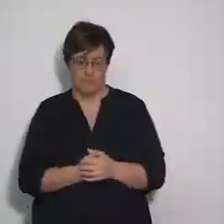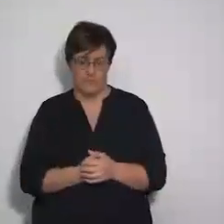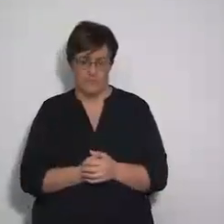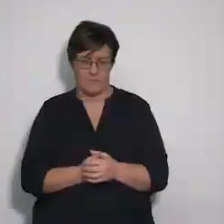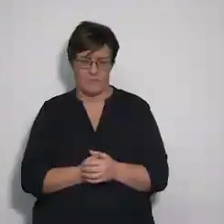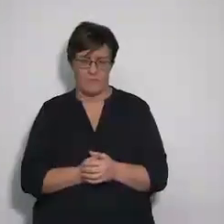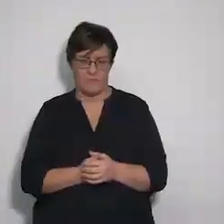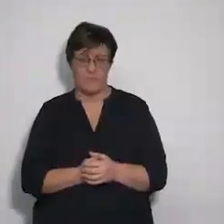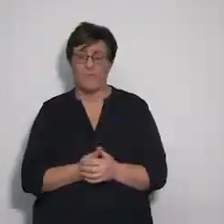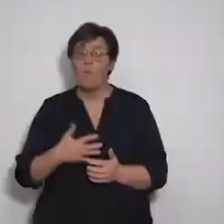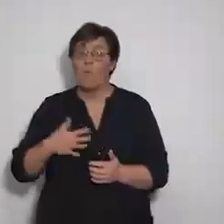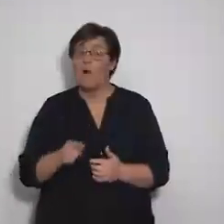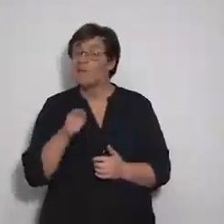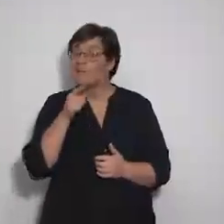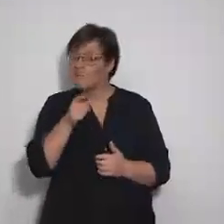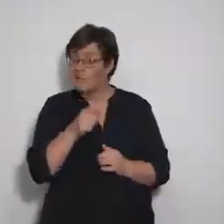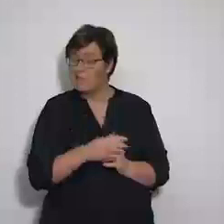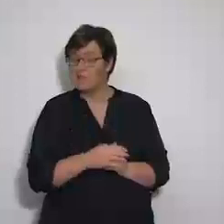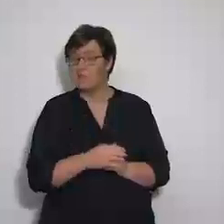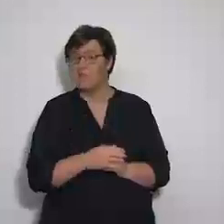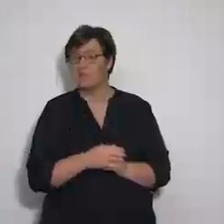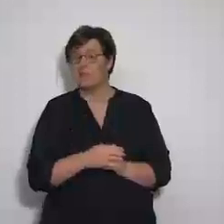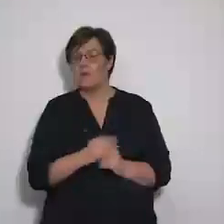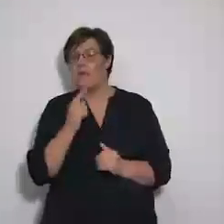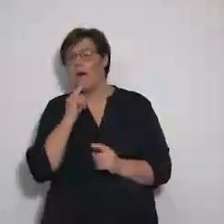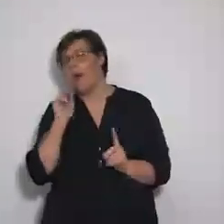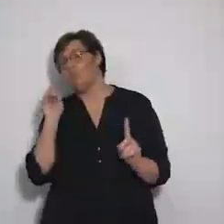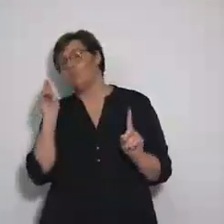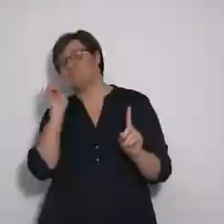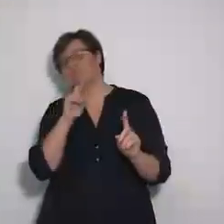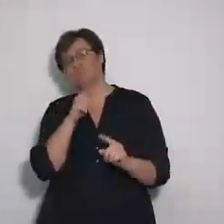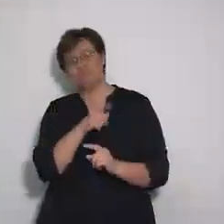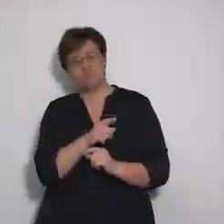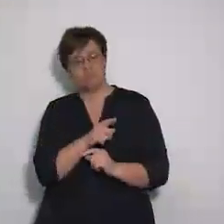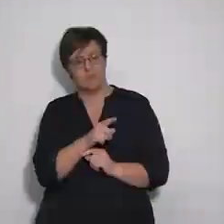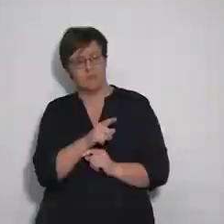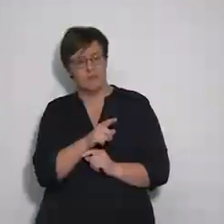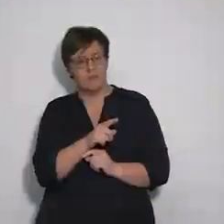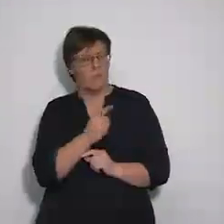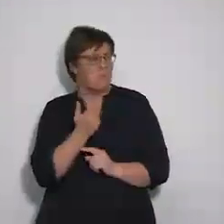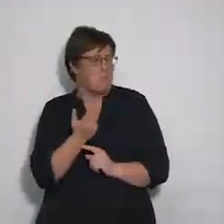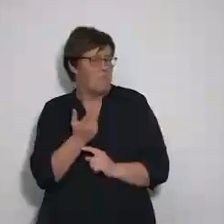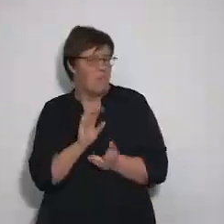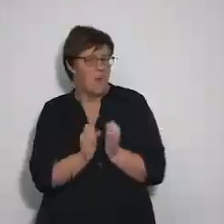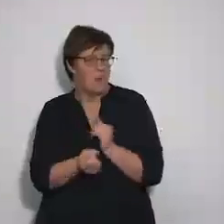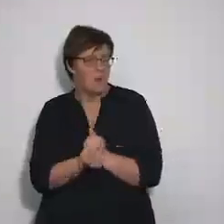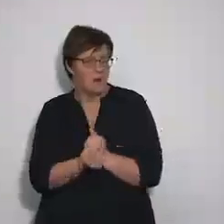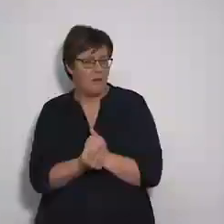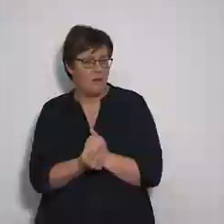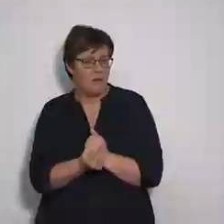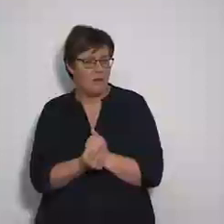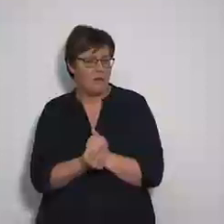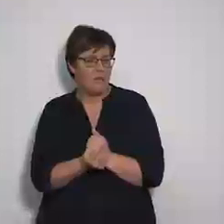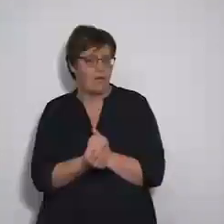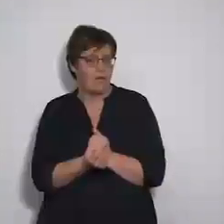conditions. I want you now to predict what would happen